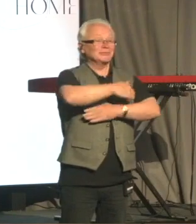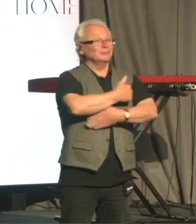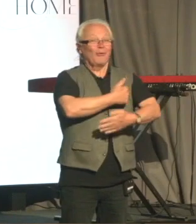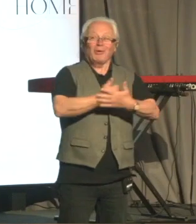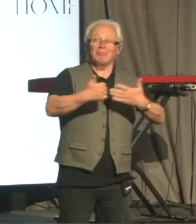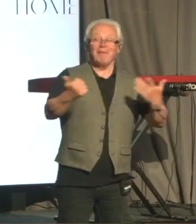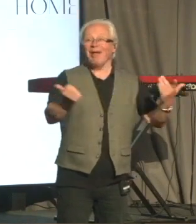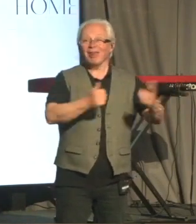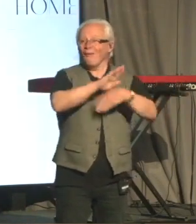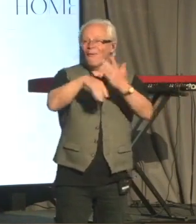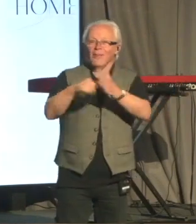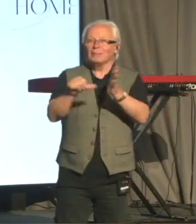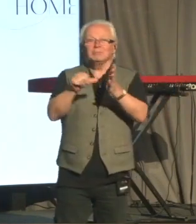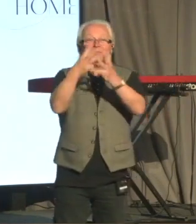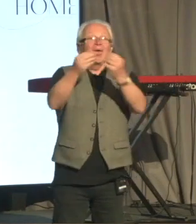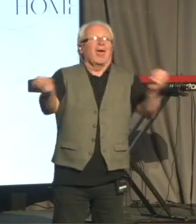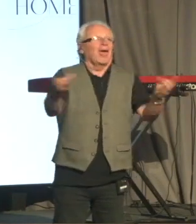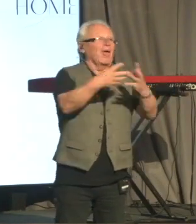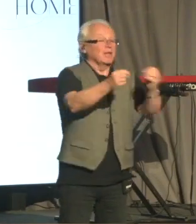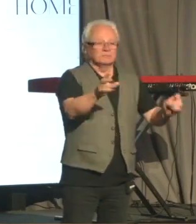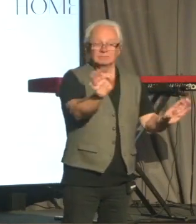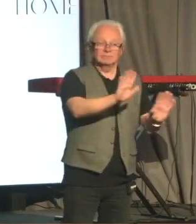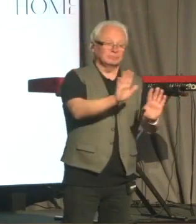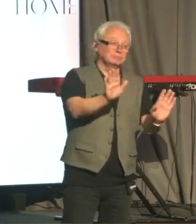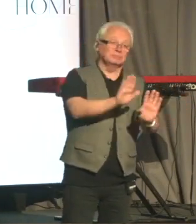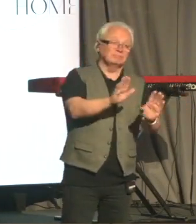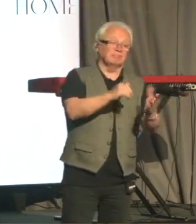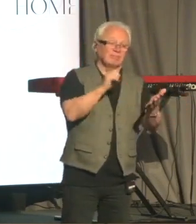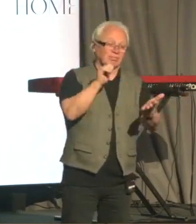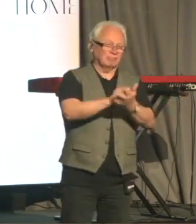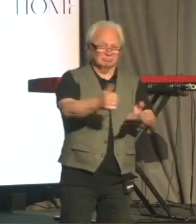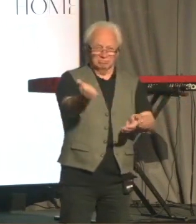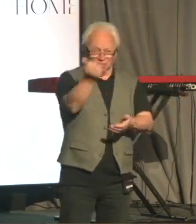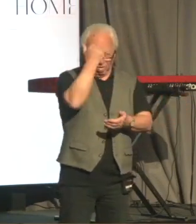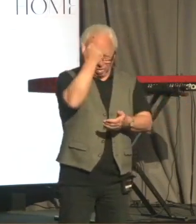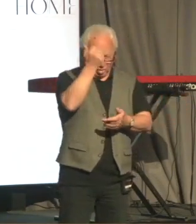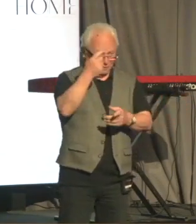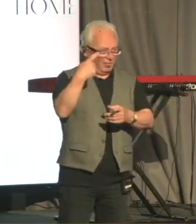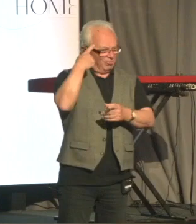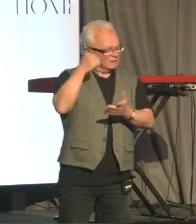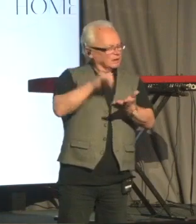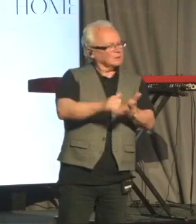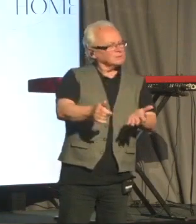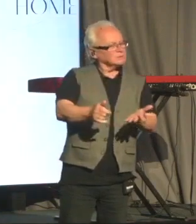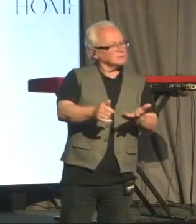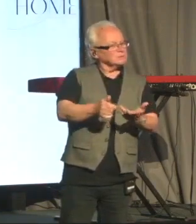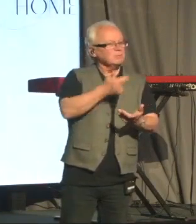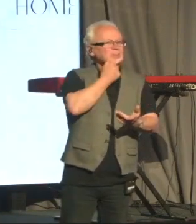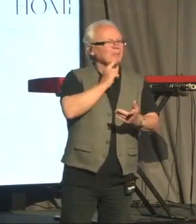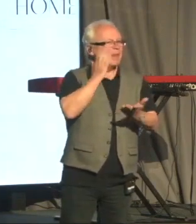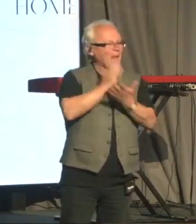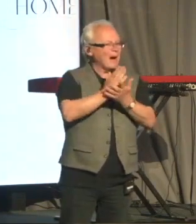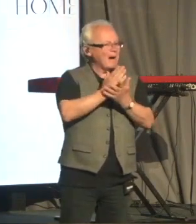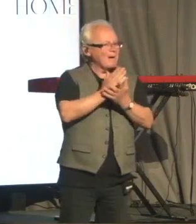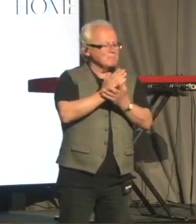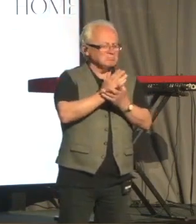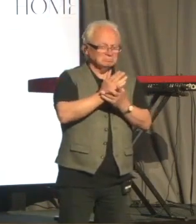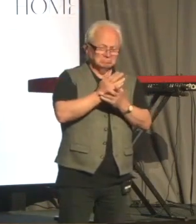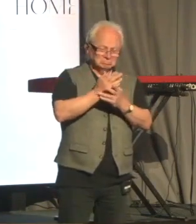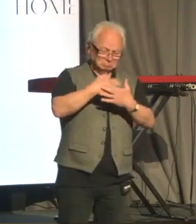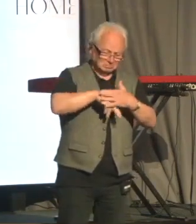are going to disappear. That would be completely naive of us to think. You see, people have lost loved ones.